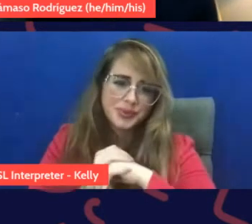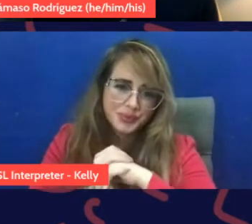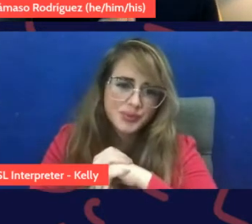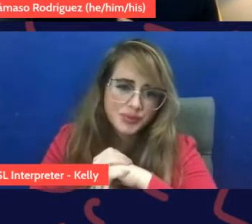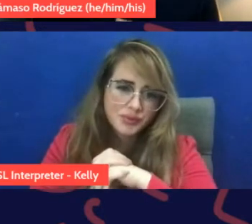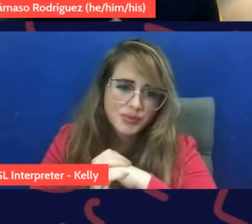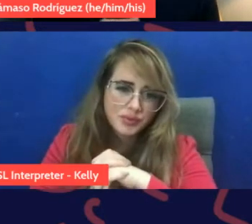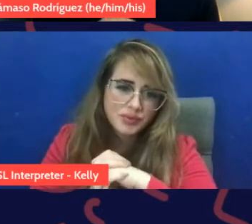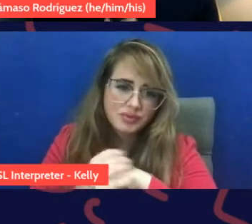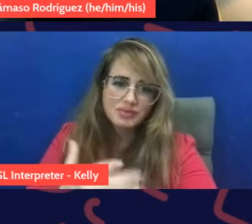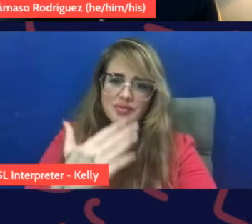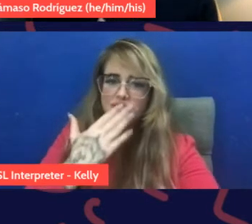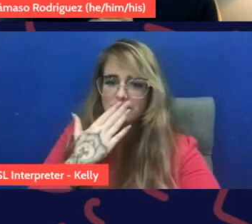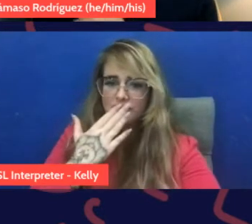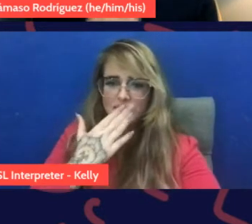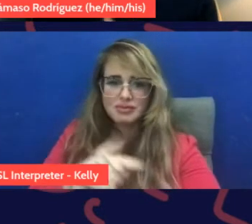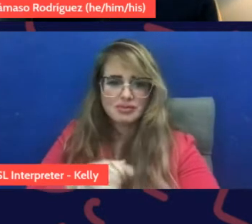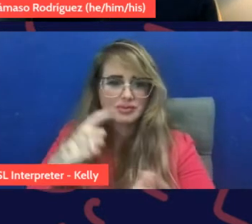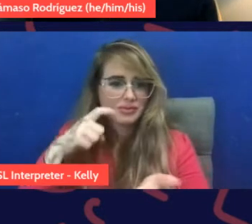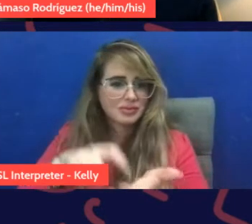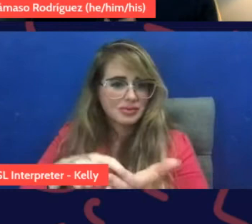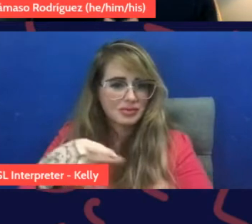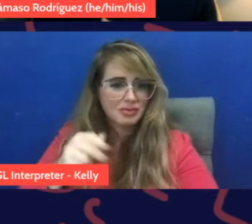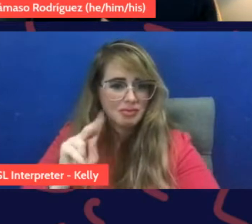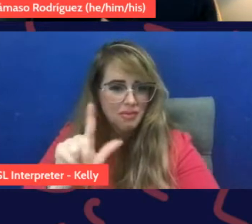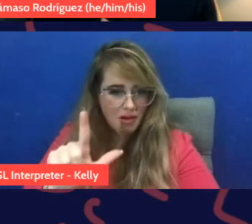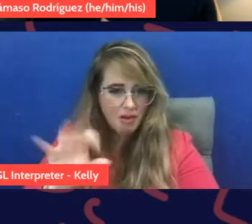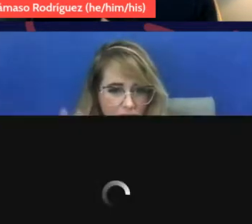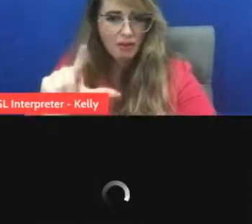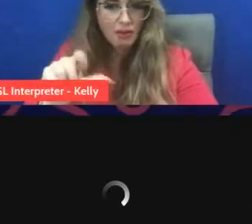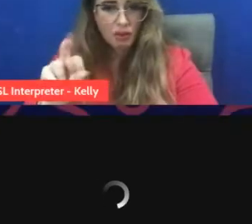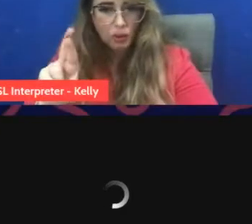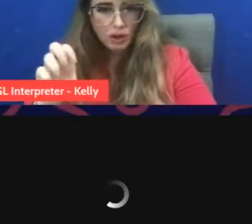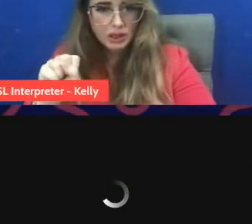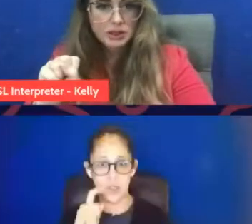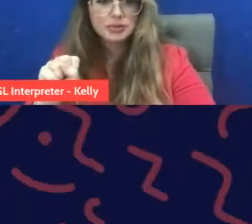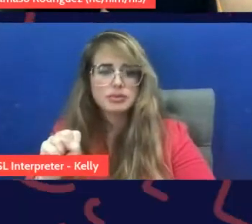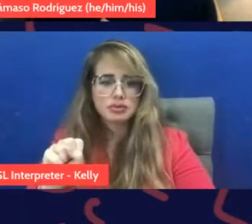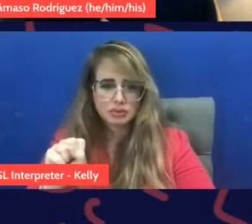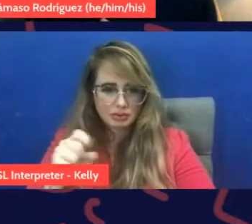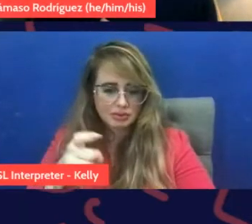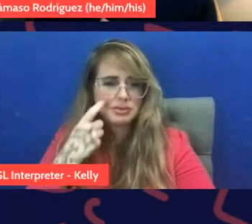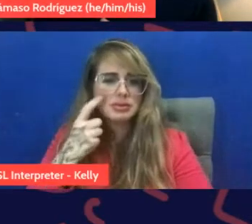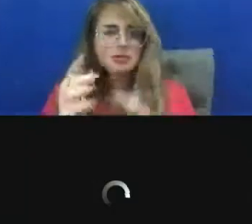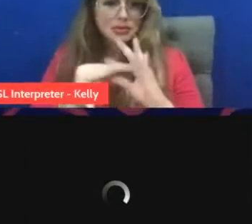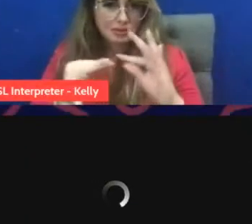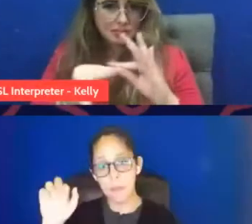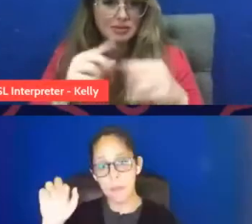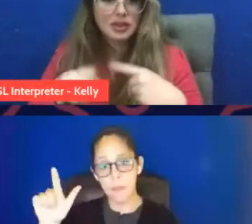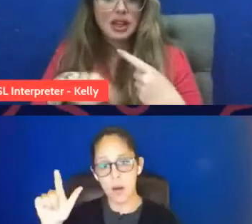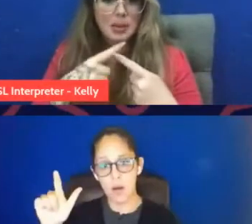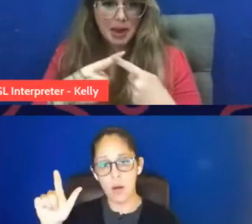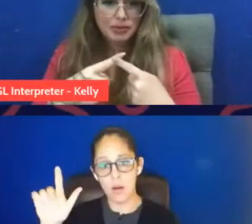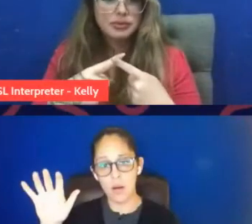That's great, thank you. I noticed that Paul Flores, who wrote We Have Idea, commented about, you know,